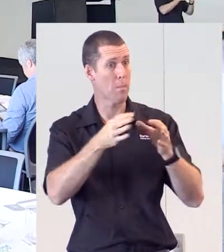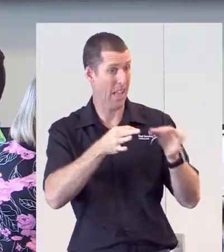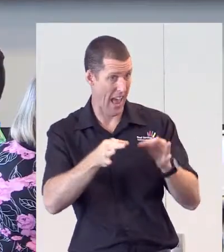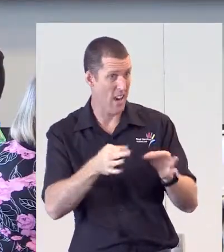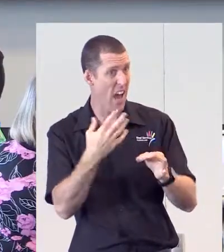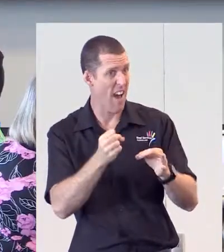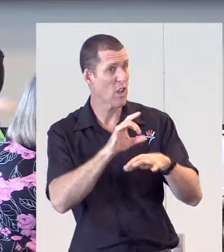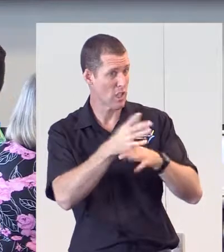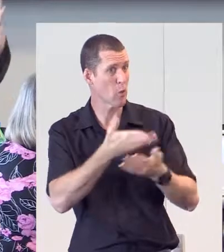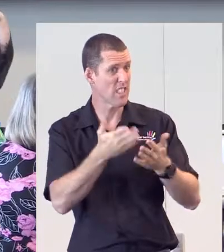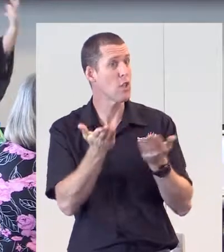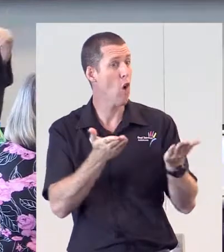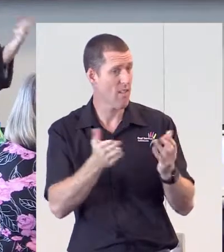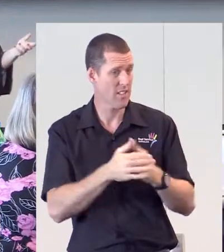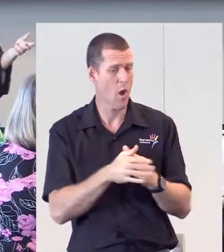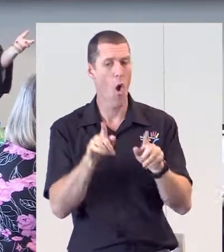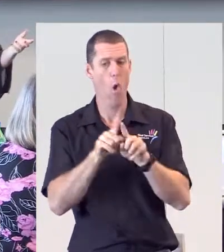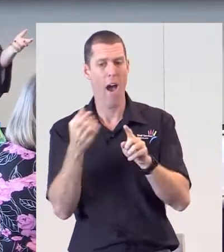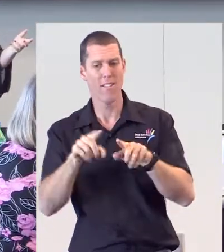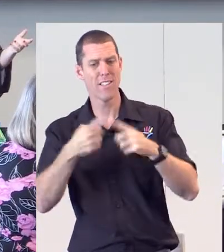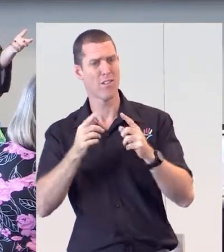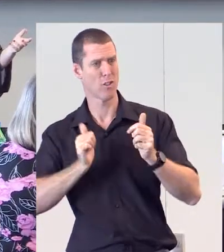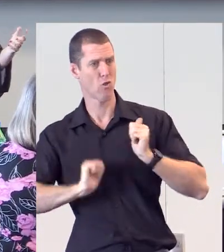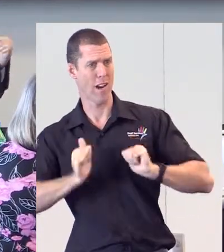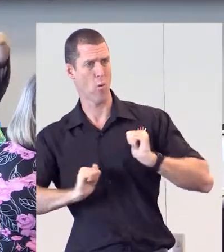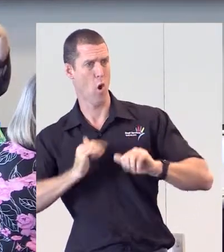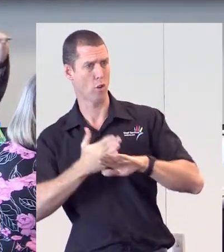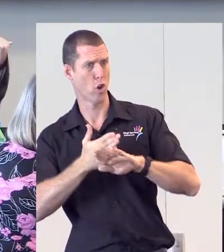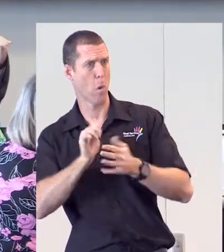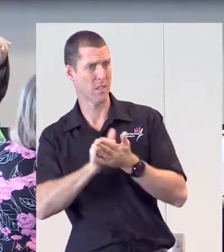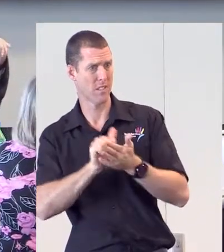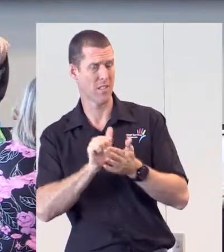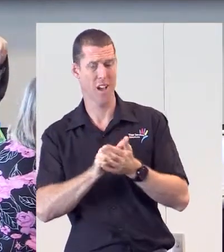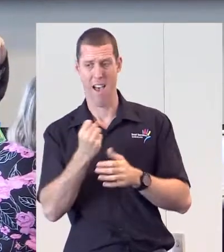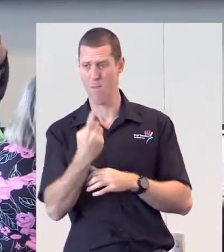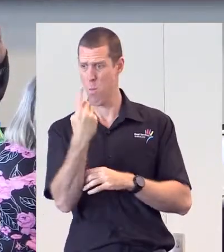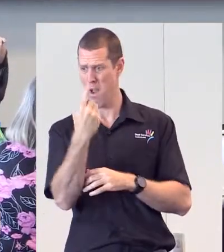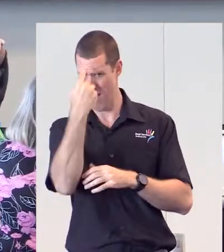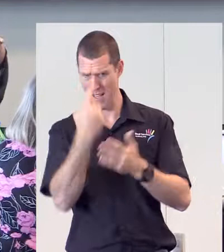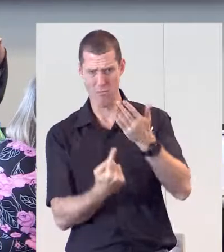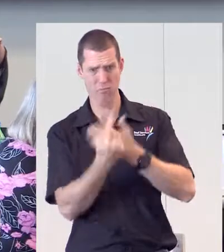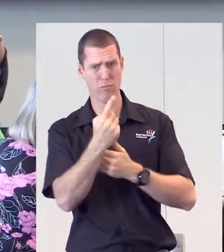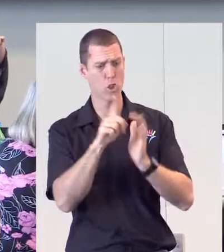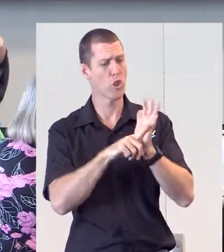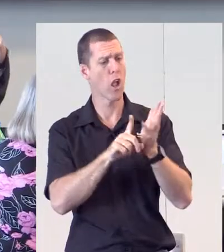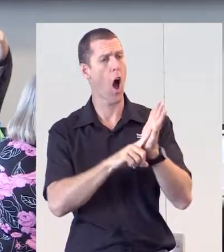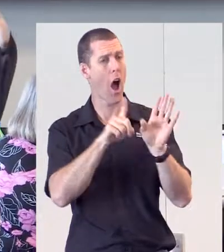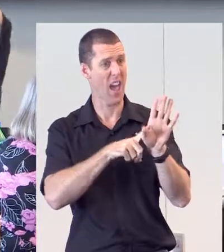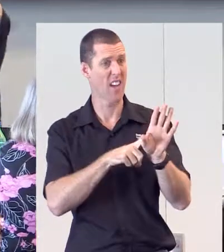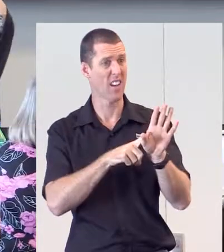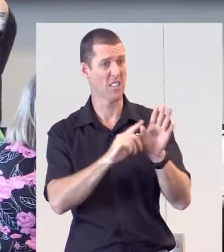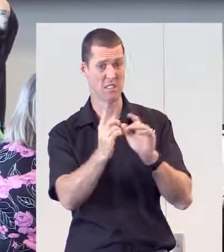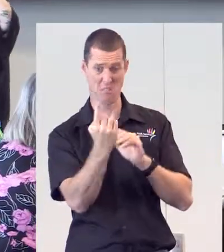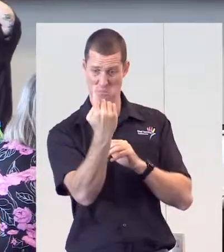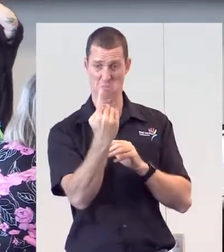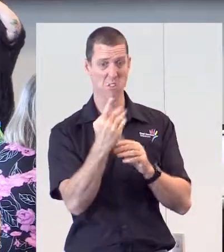run different training workshops in workforce planning and development. There's one coming up in July if you are interested in